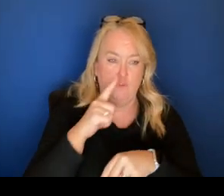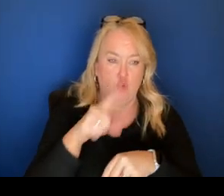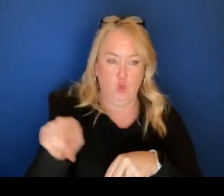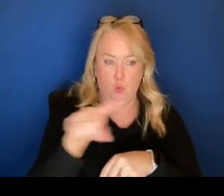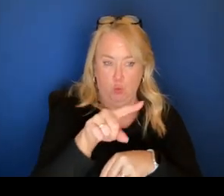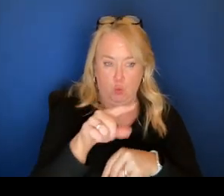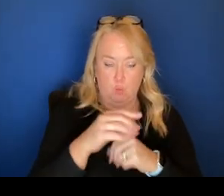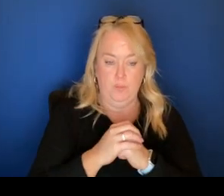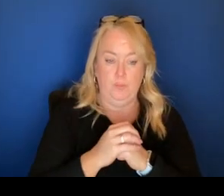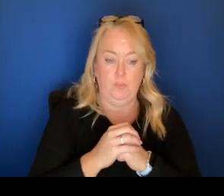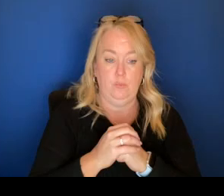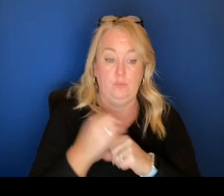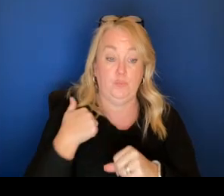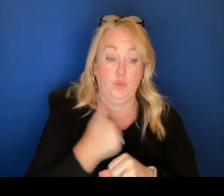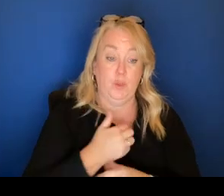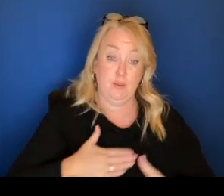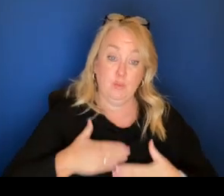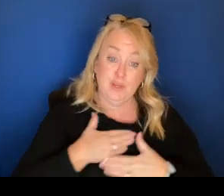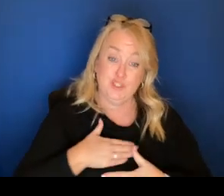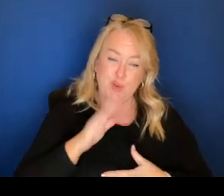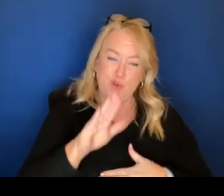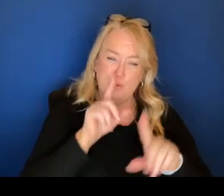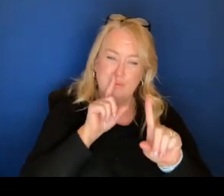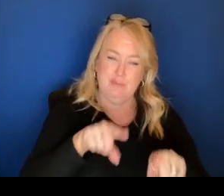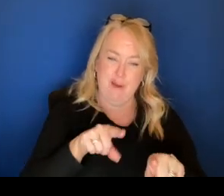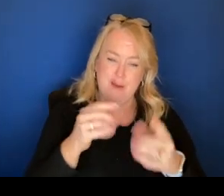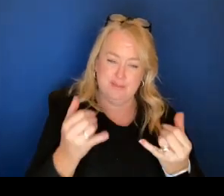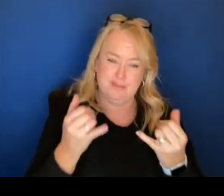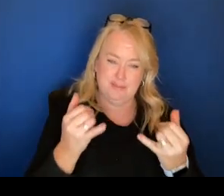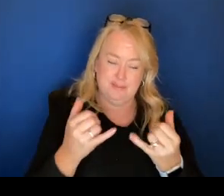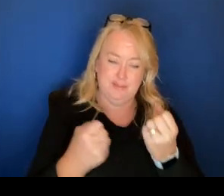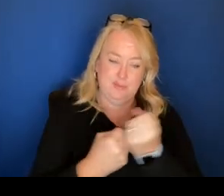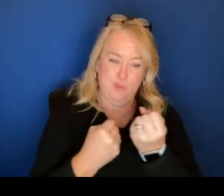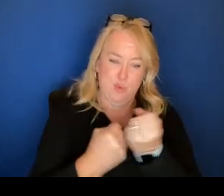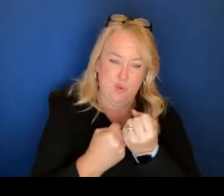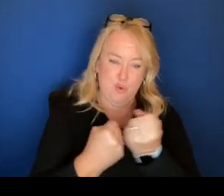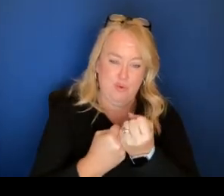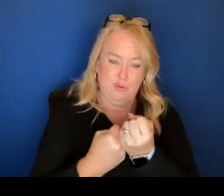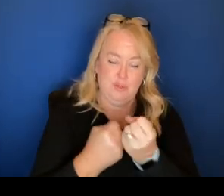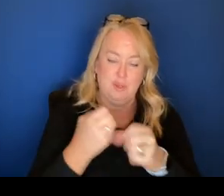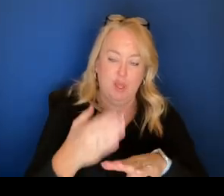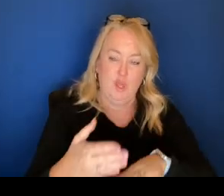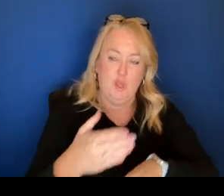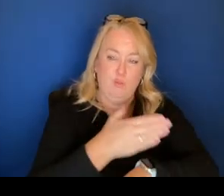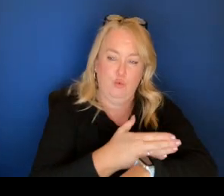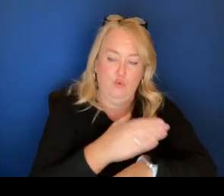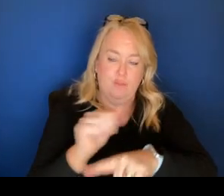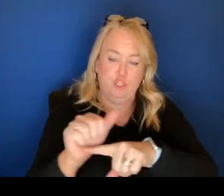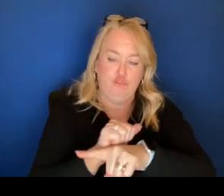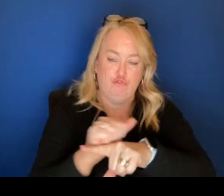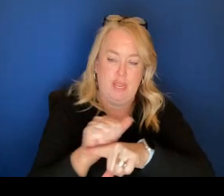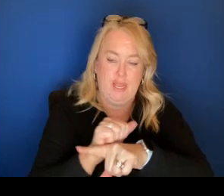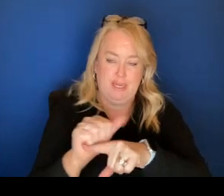complete. We appreciate your responses and support in improving our training